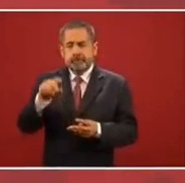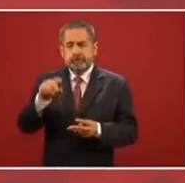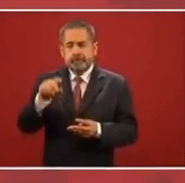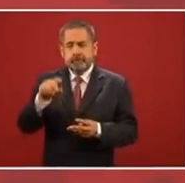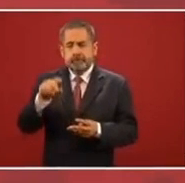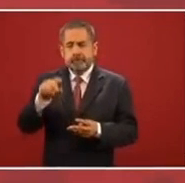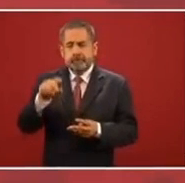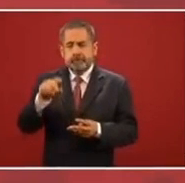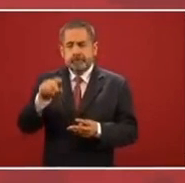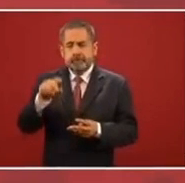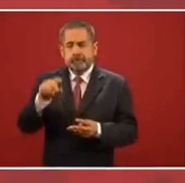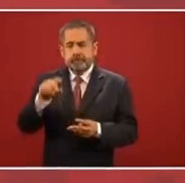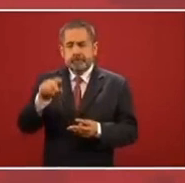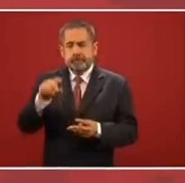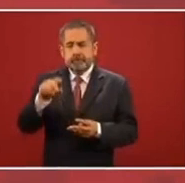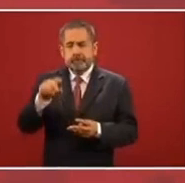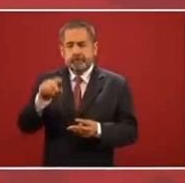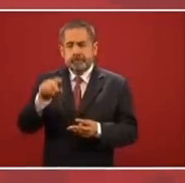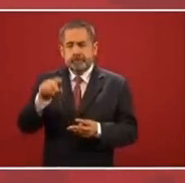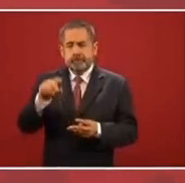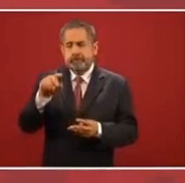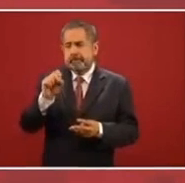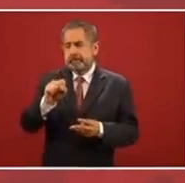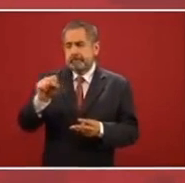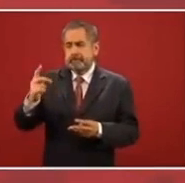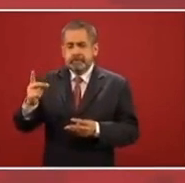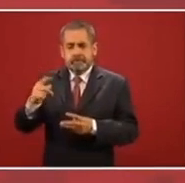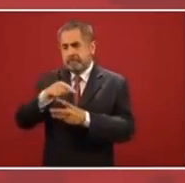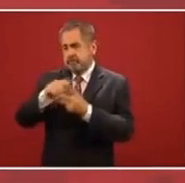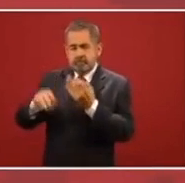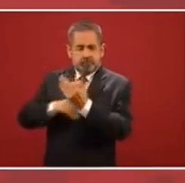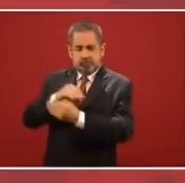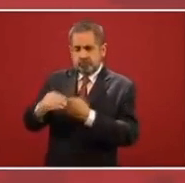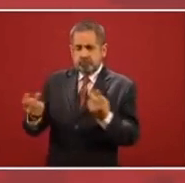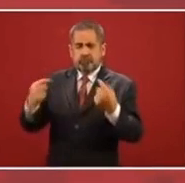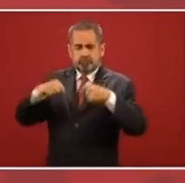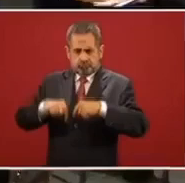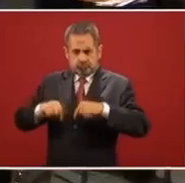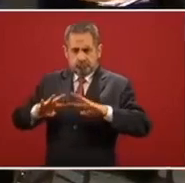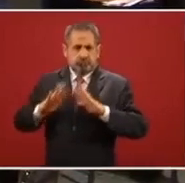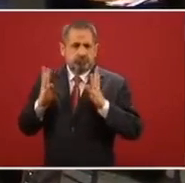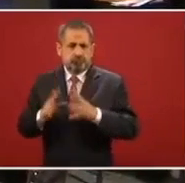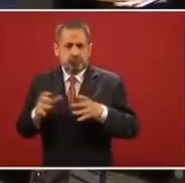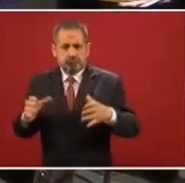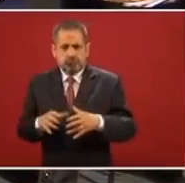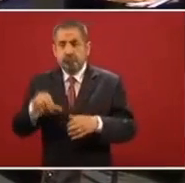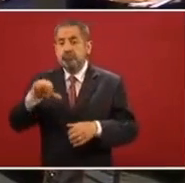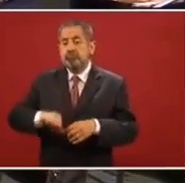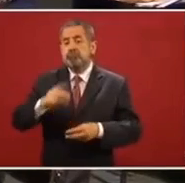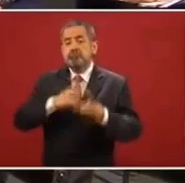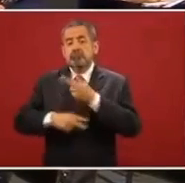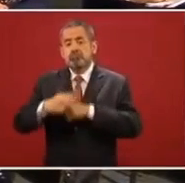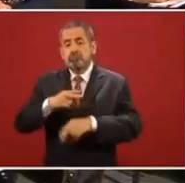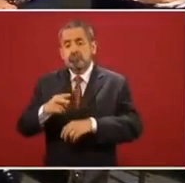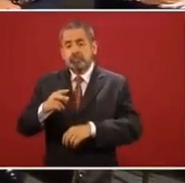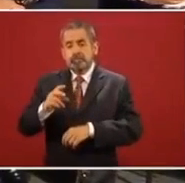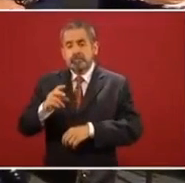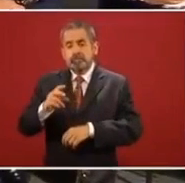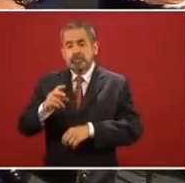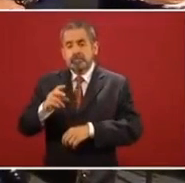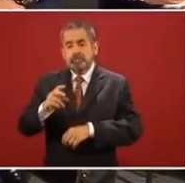the Secretary of Public Health. Hoy estuvo el secretario de Relaciones